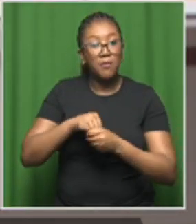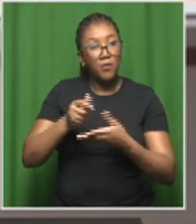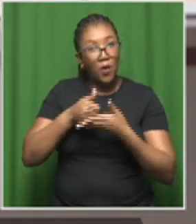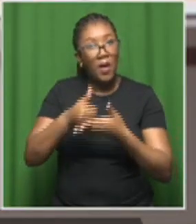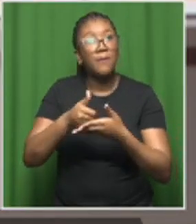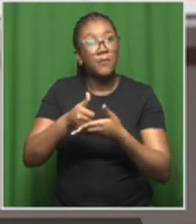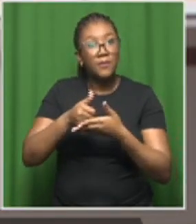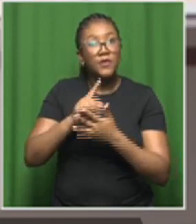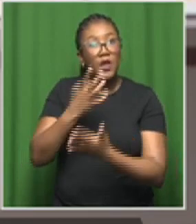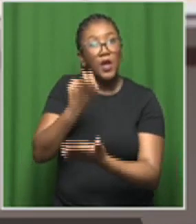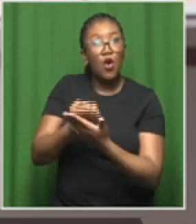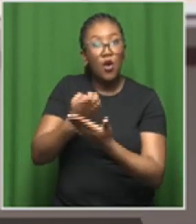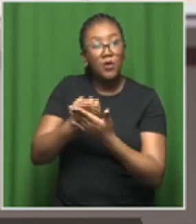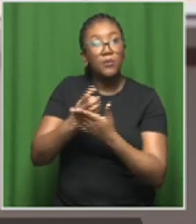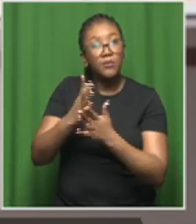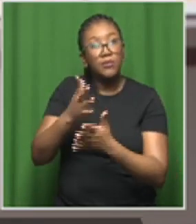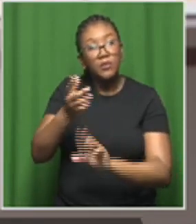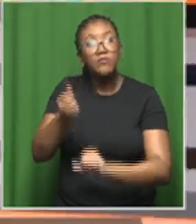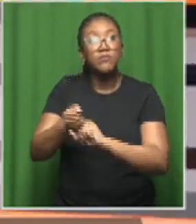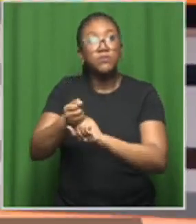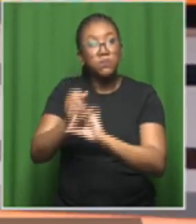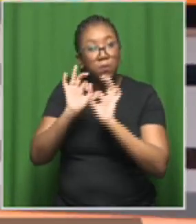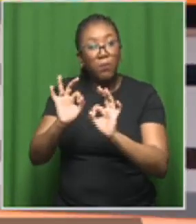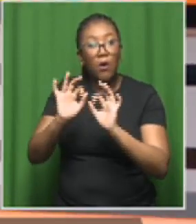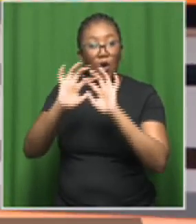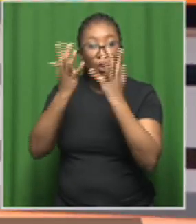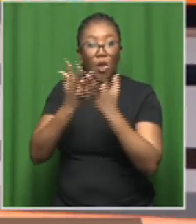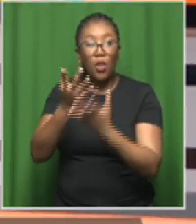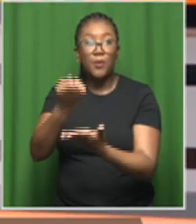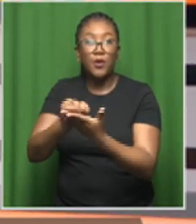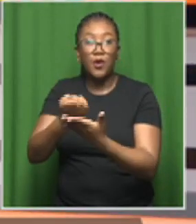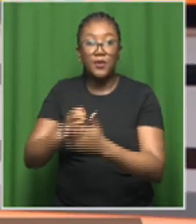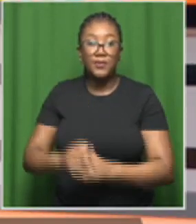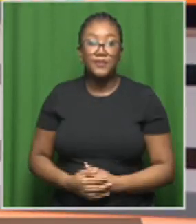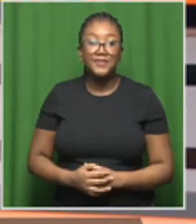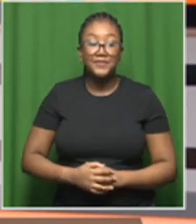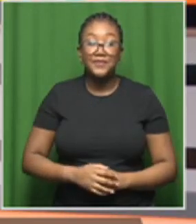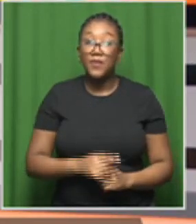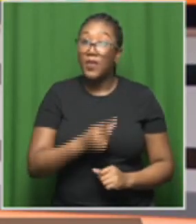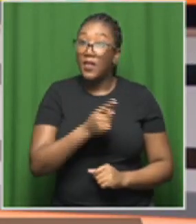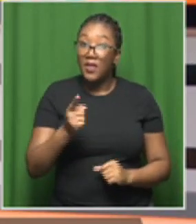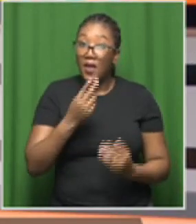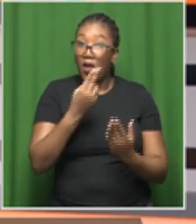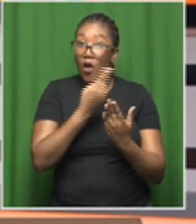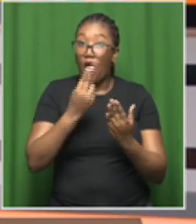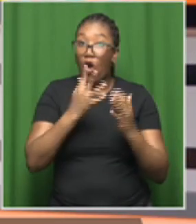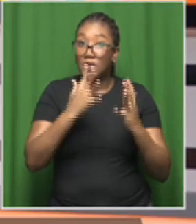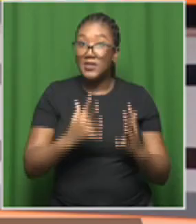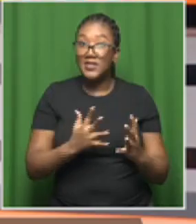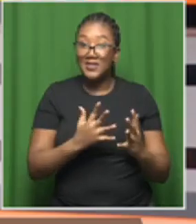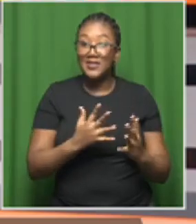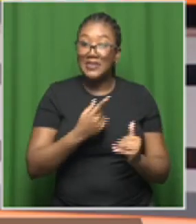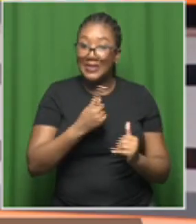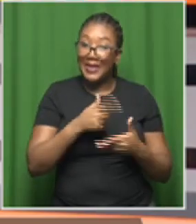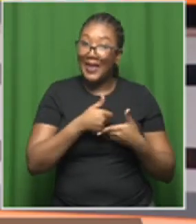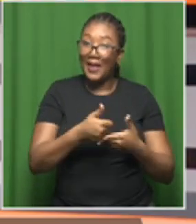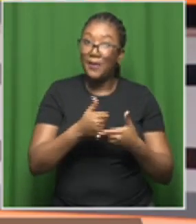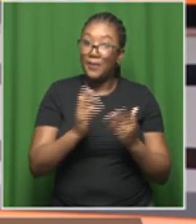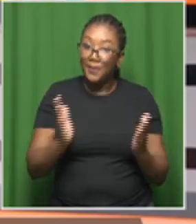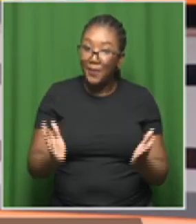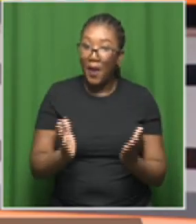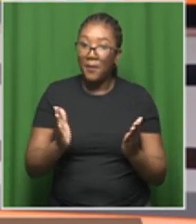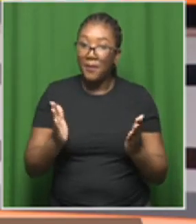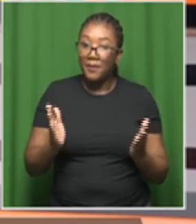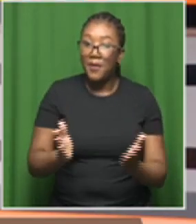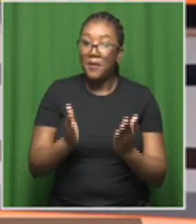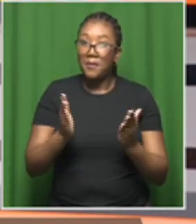global scales in a very, very powerful way. And I must say that all these artists you've just mentioned, they push the envelope in terms